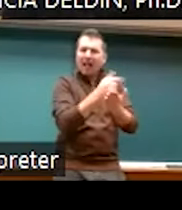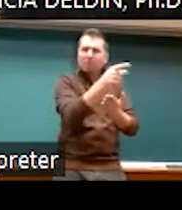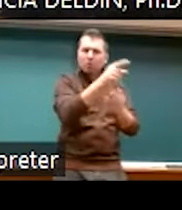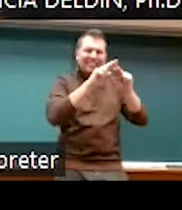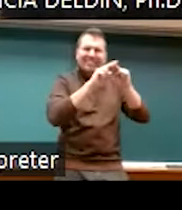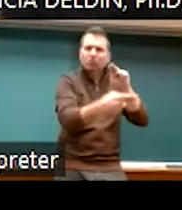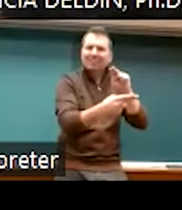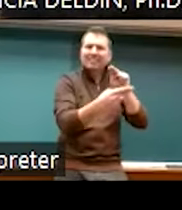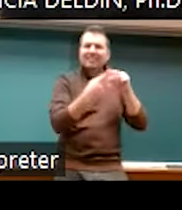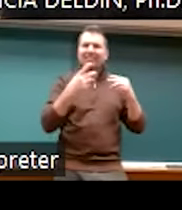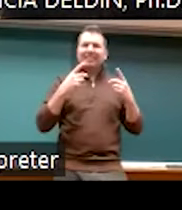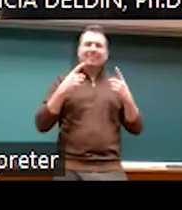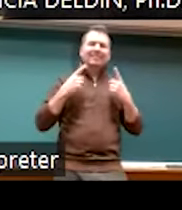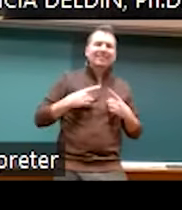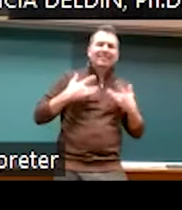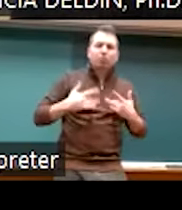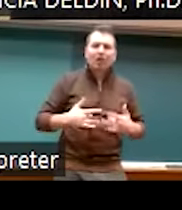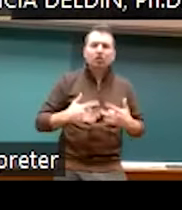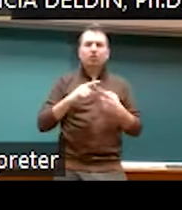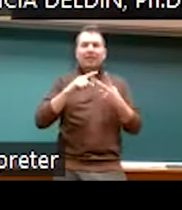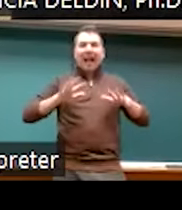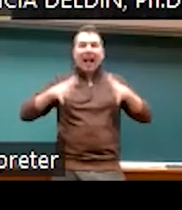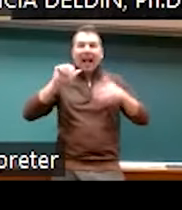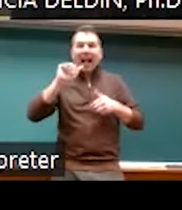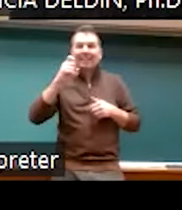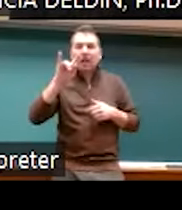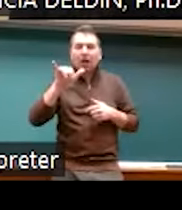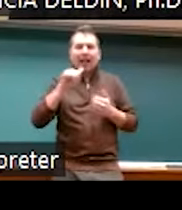sleep, relationship, positive moods, and healthy behaviors.